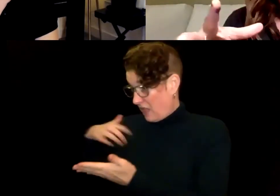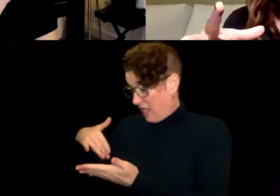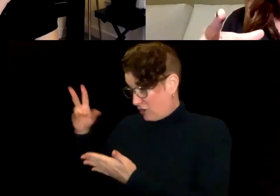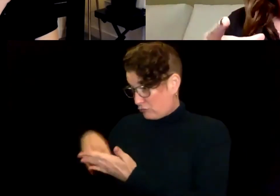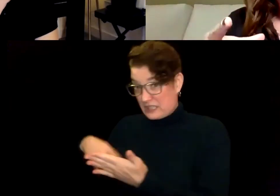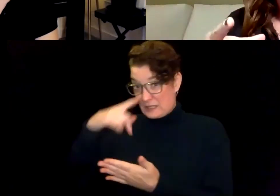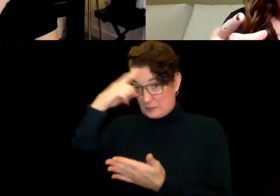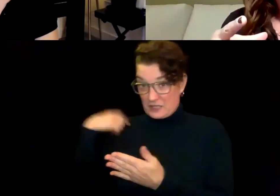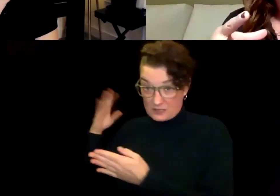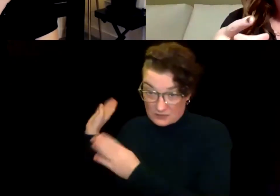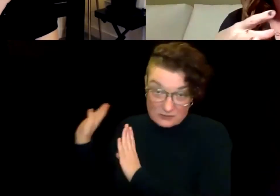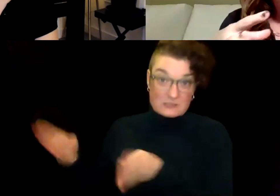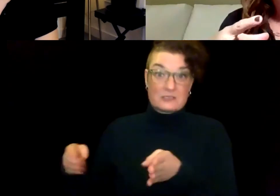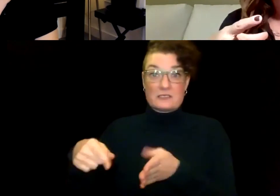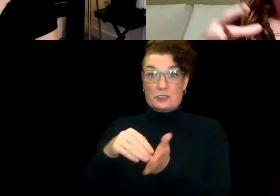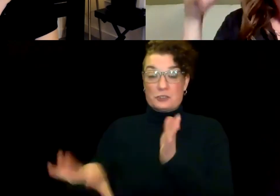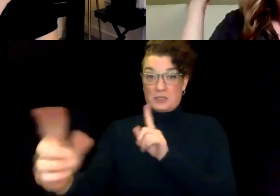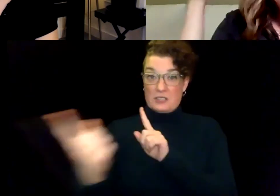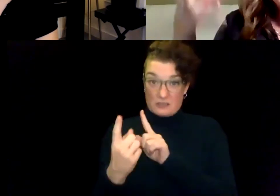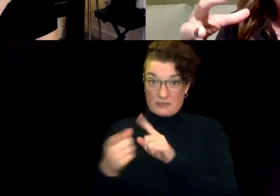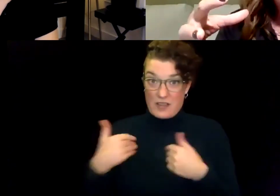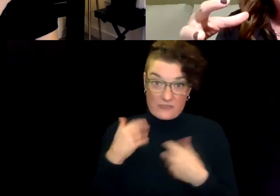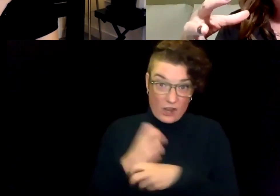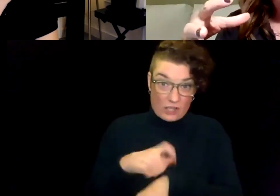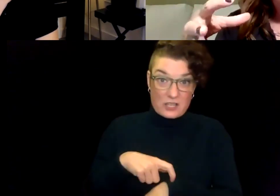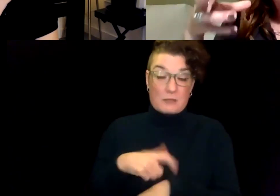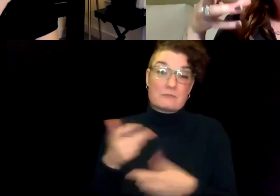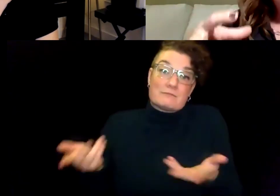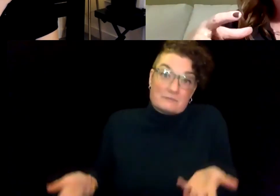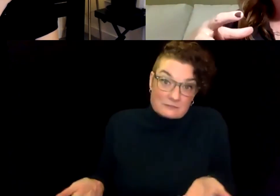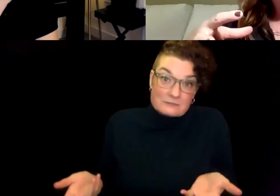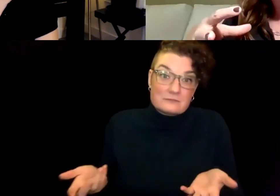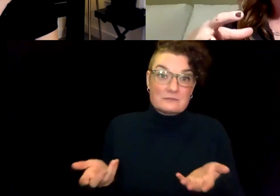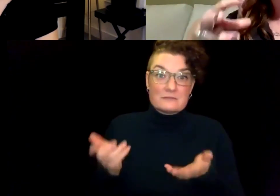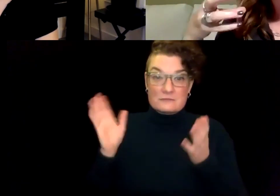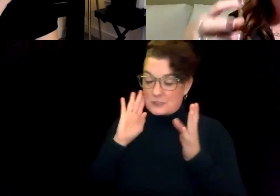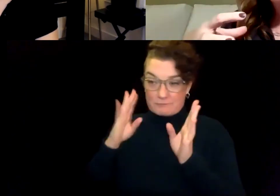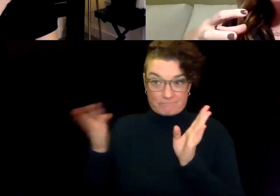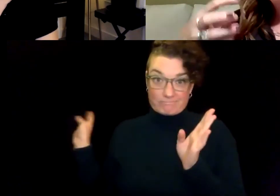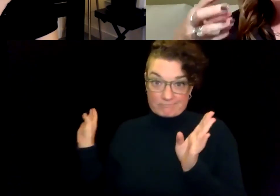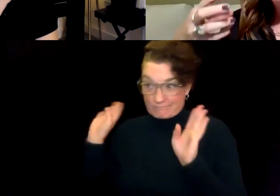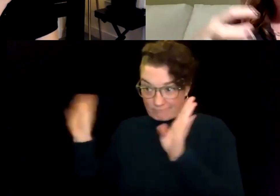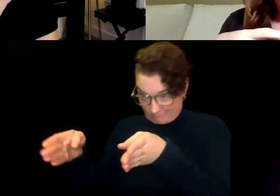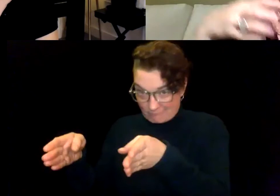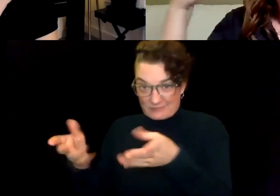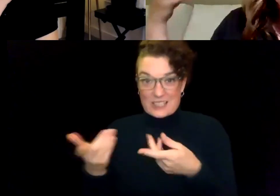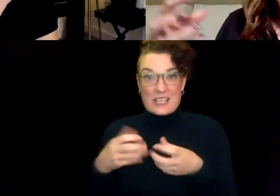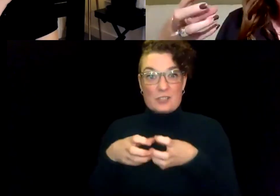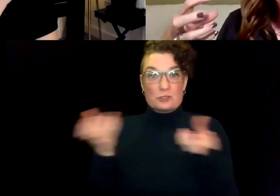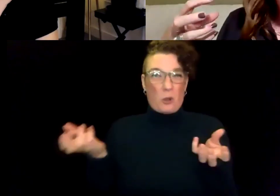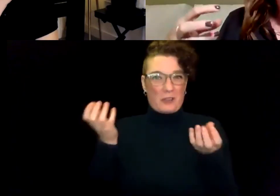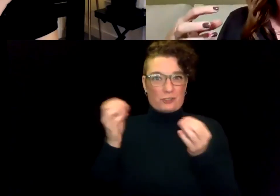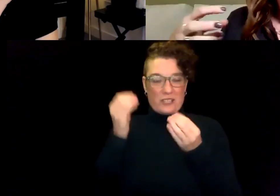because, you know, the student came in and they're having a rough time, like that's what you have to focus on. And there's so much information that they